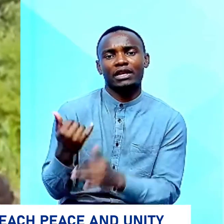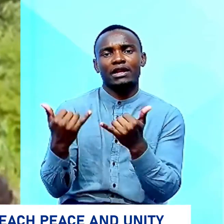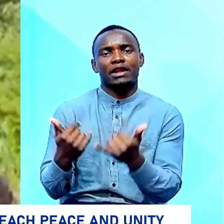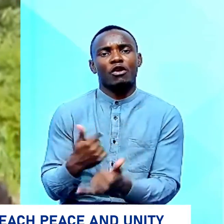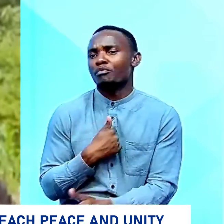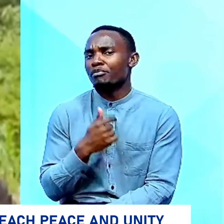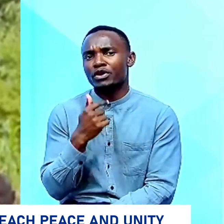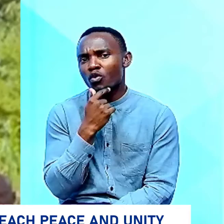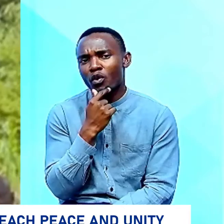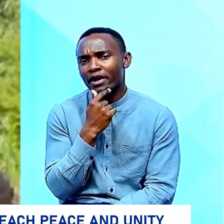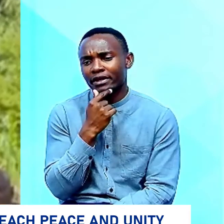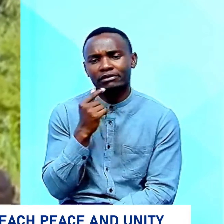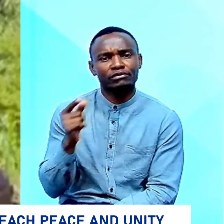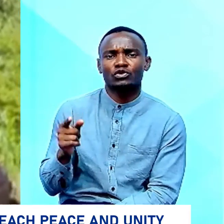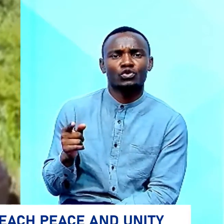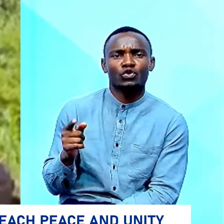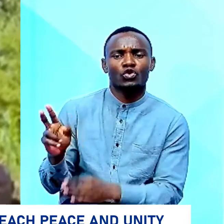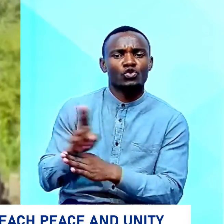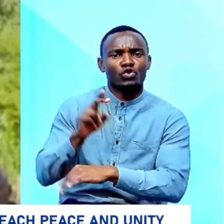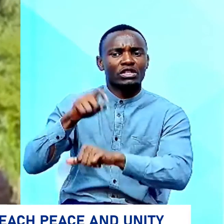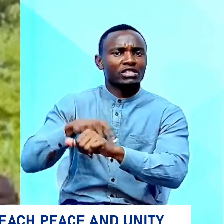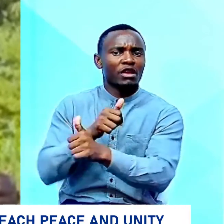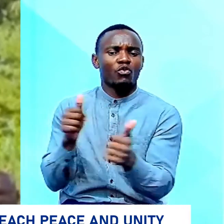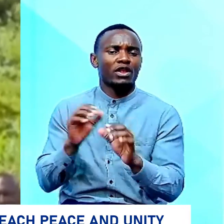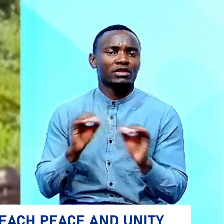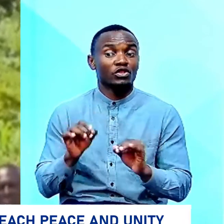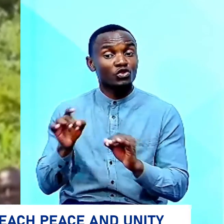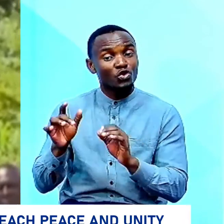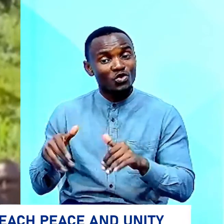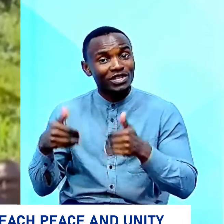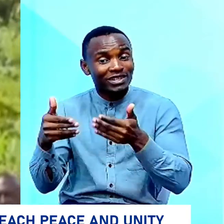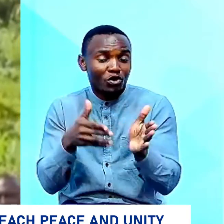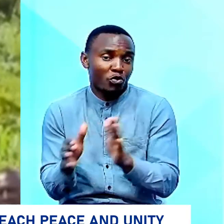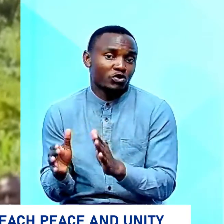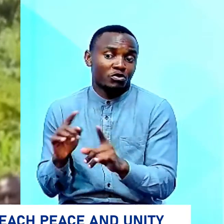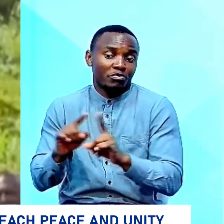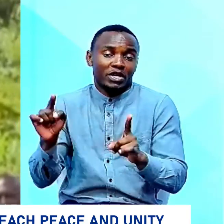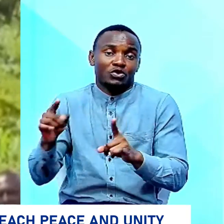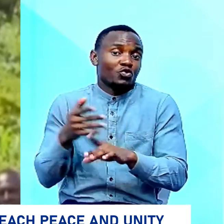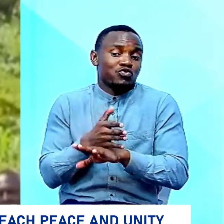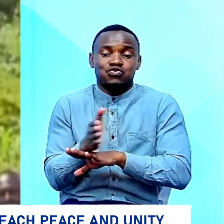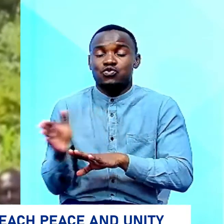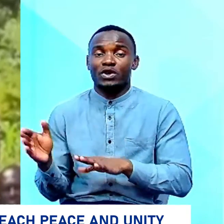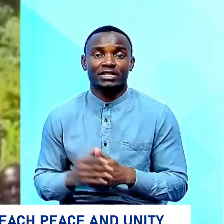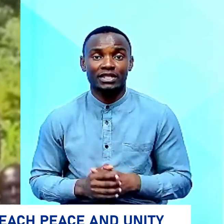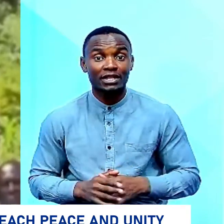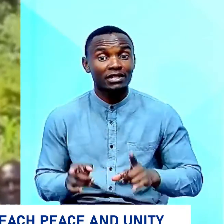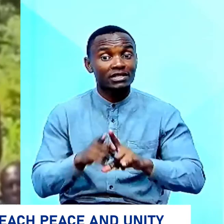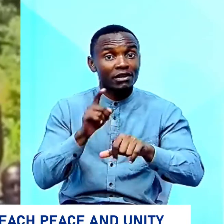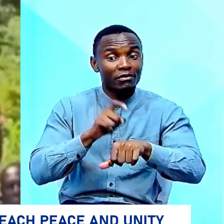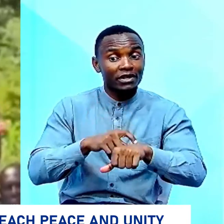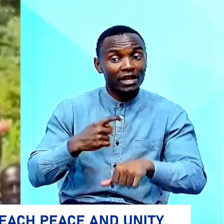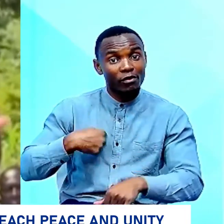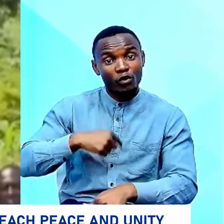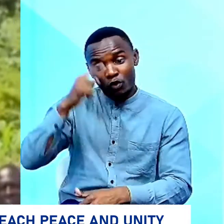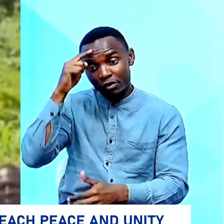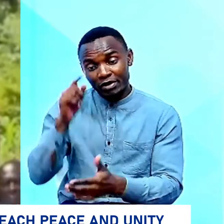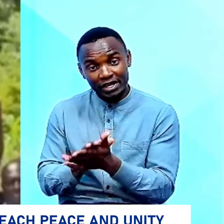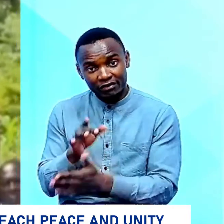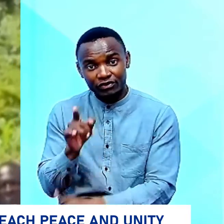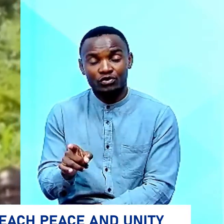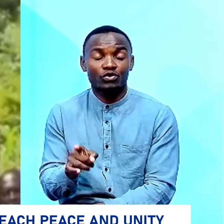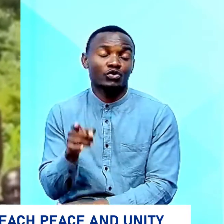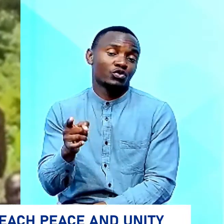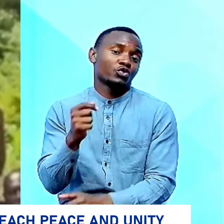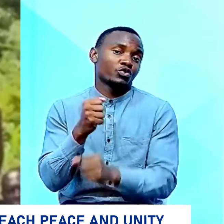You misuse your time. Ulipewa nafasi kwa misuse. Na wewe wakati tulikuwa tunaamini wewe naibu wa rais, wewe